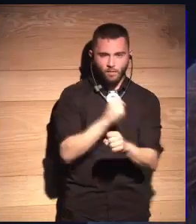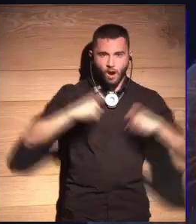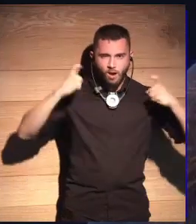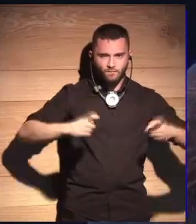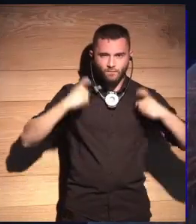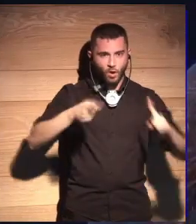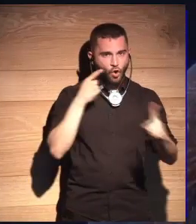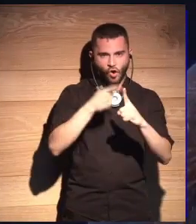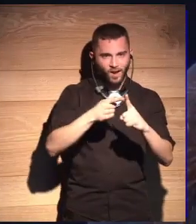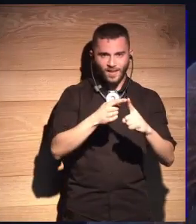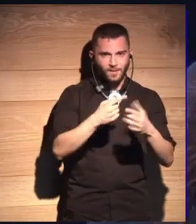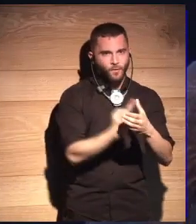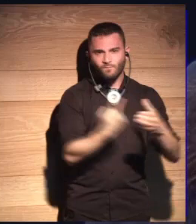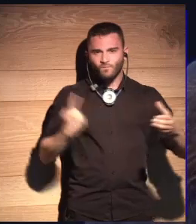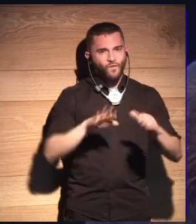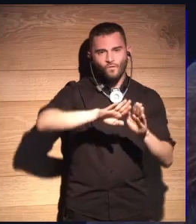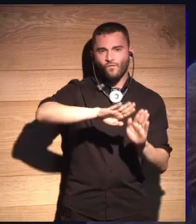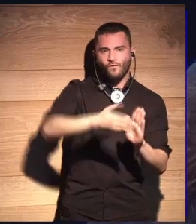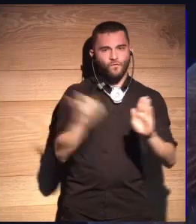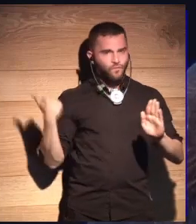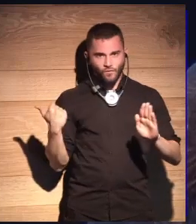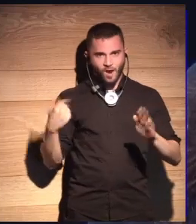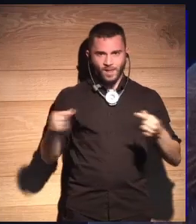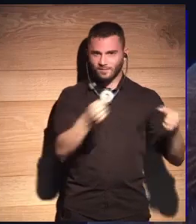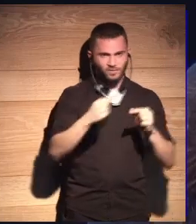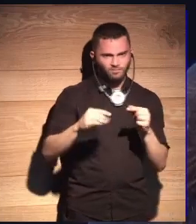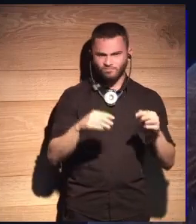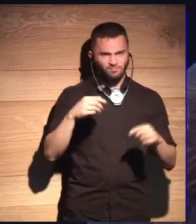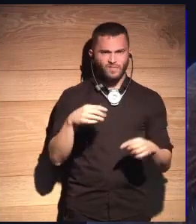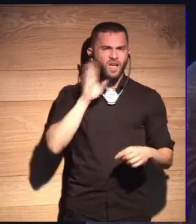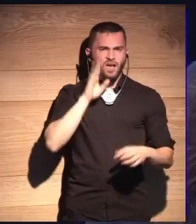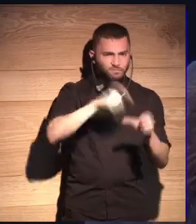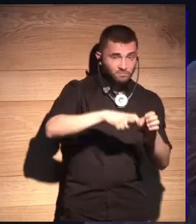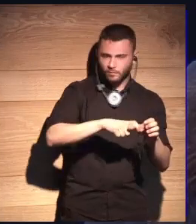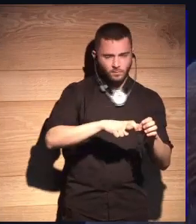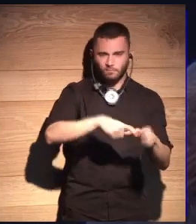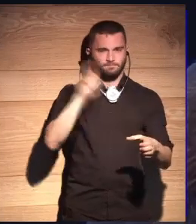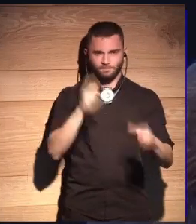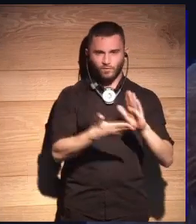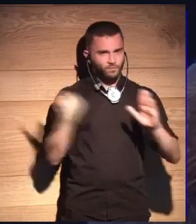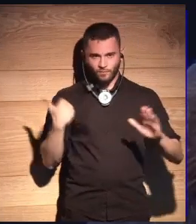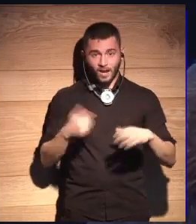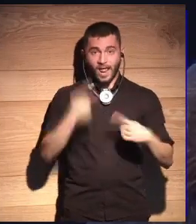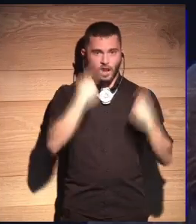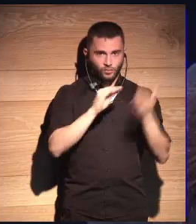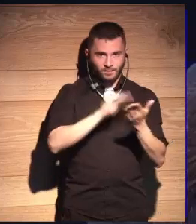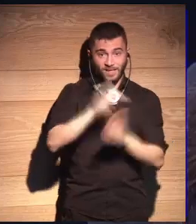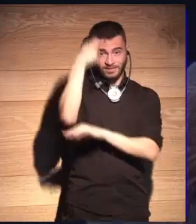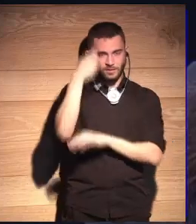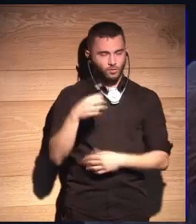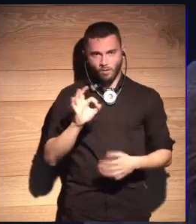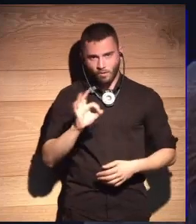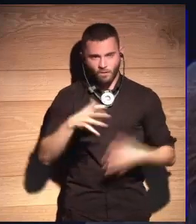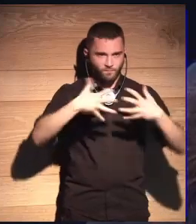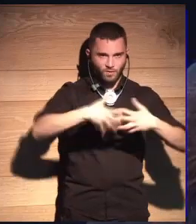the space of political argument and moral argument. Work that sometimes succeeded and sometimes didn't succeed so well.